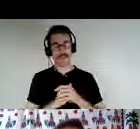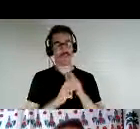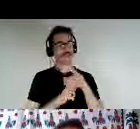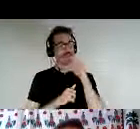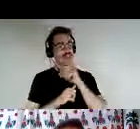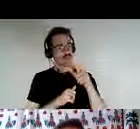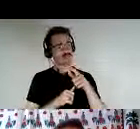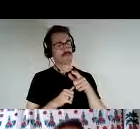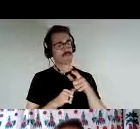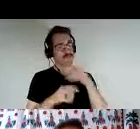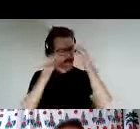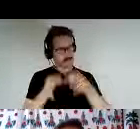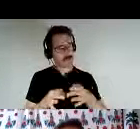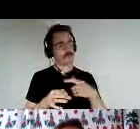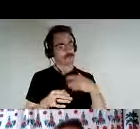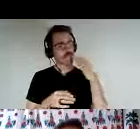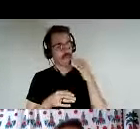gender identity?